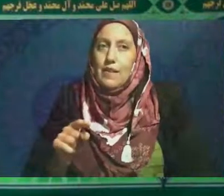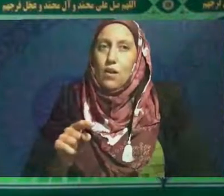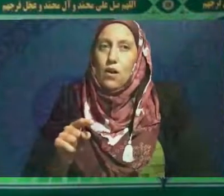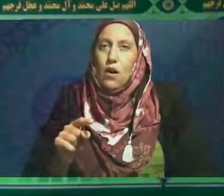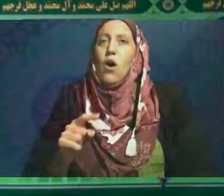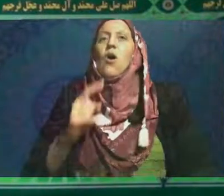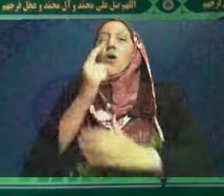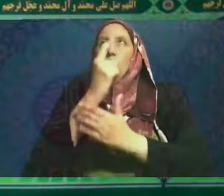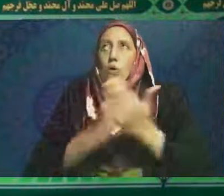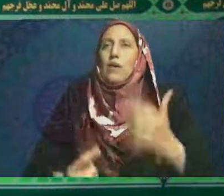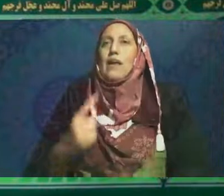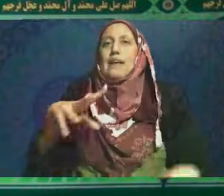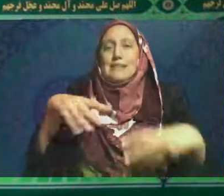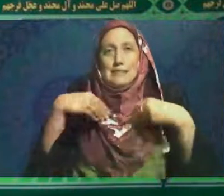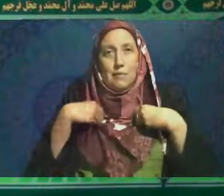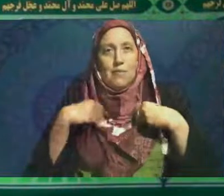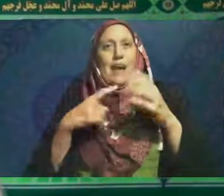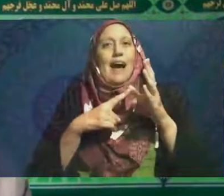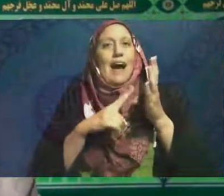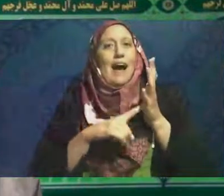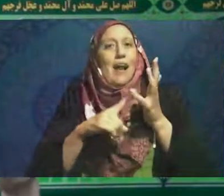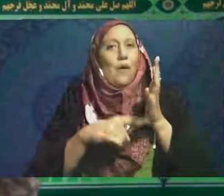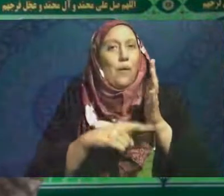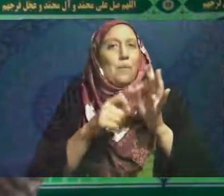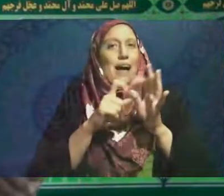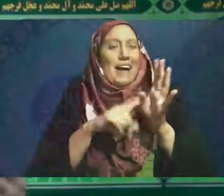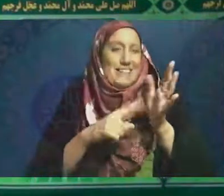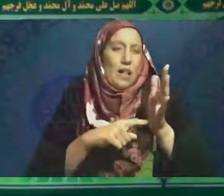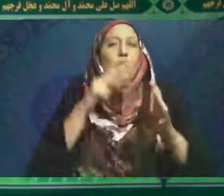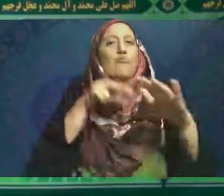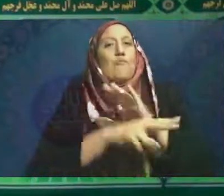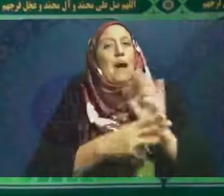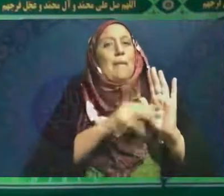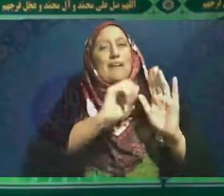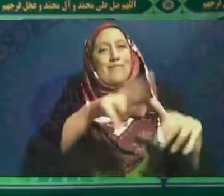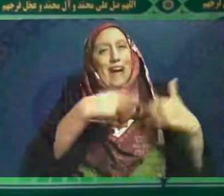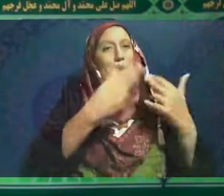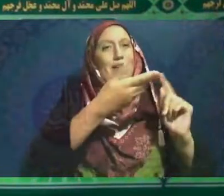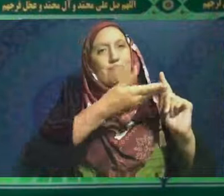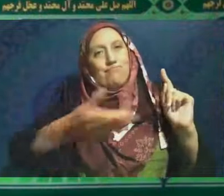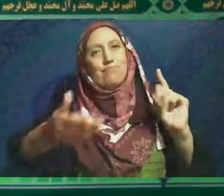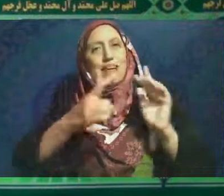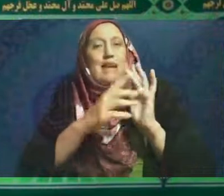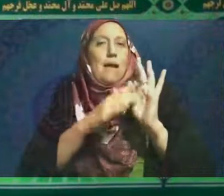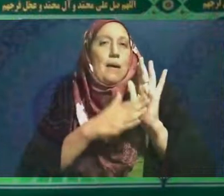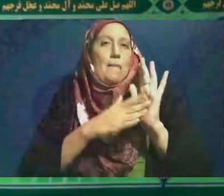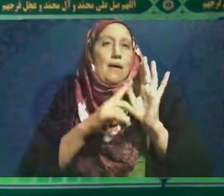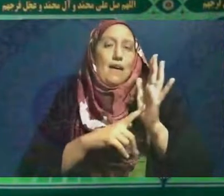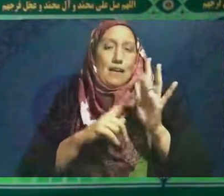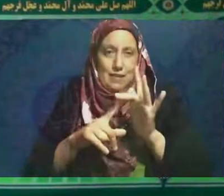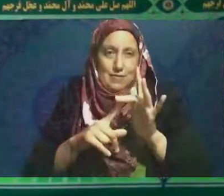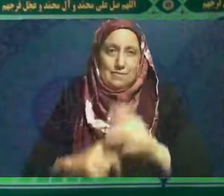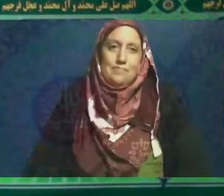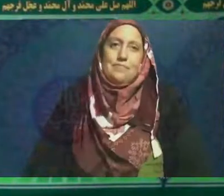Ahlul Bayt, alayhi salam. For such, or from the side of the intercessors, those who adhere to that, the Imams of Ahlul